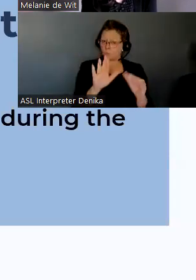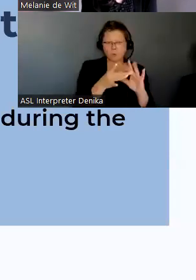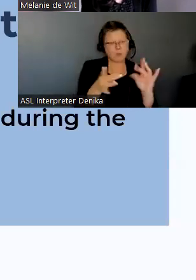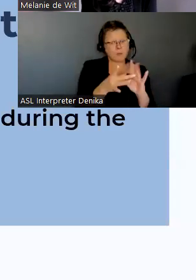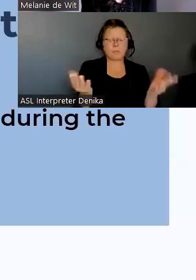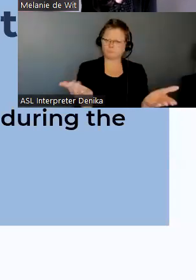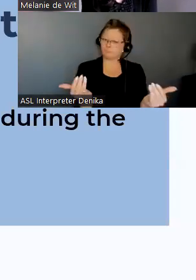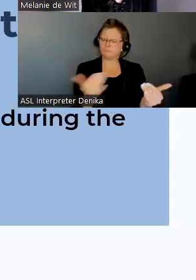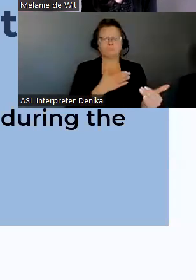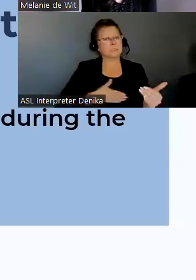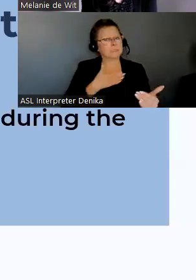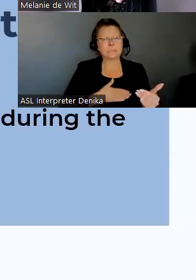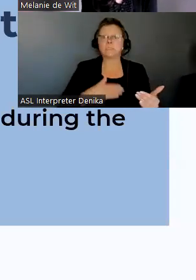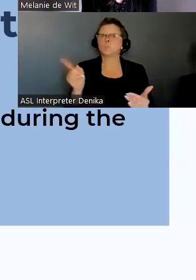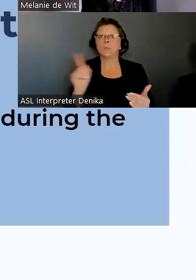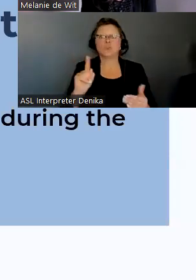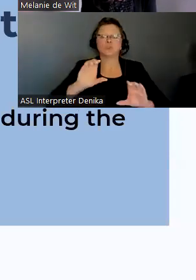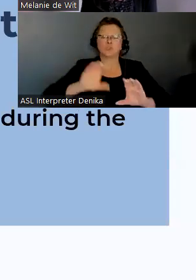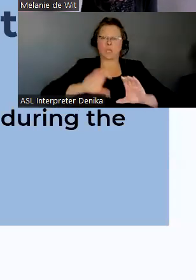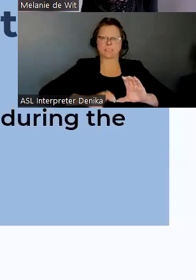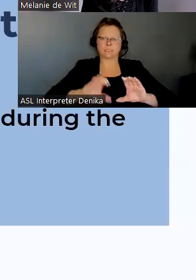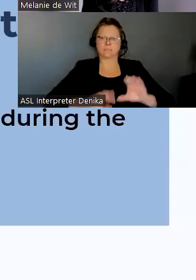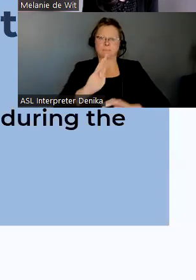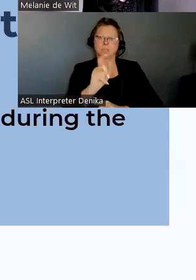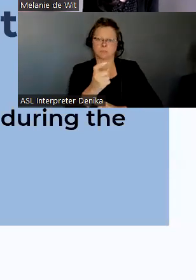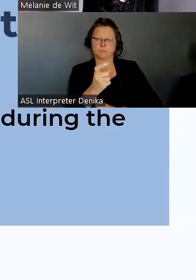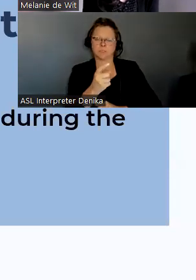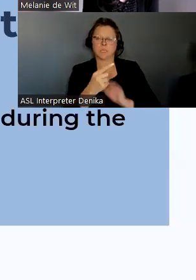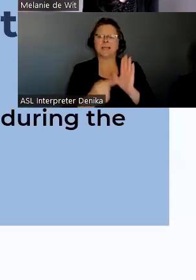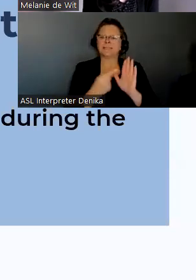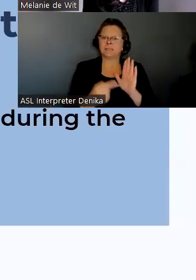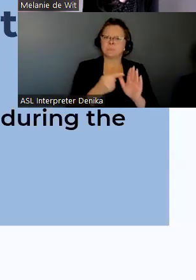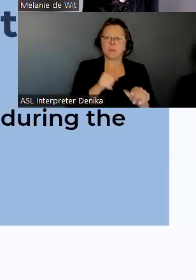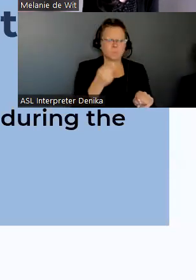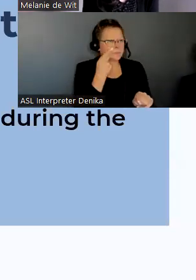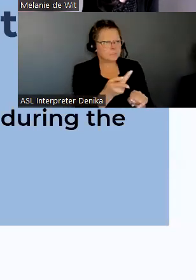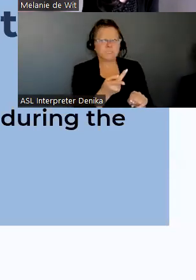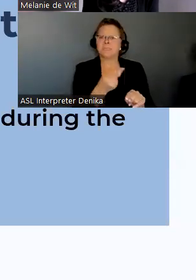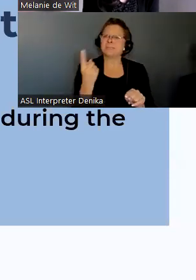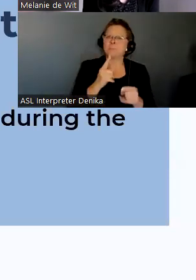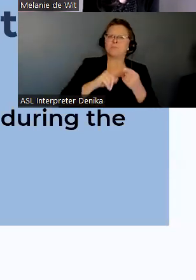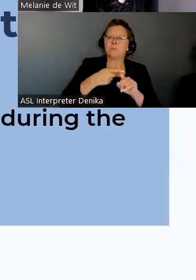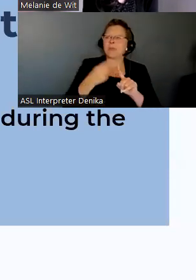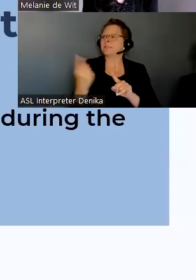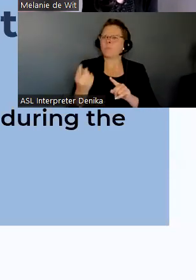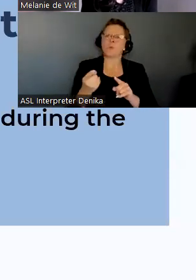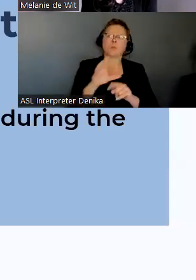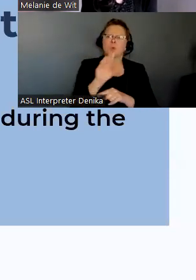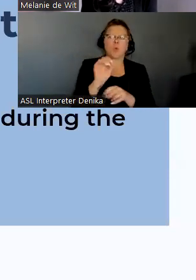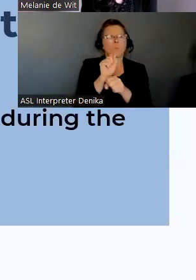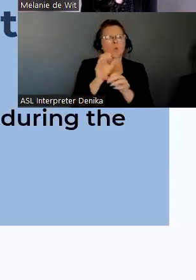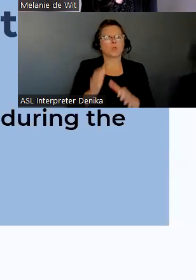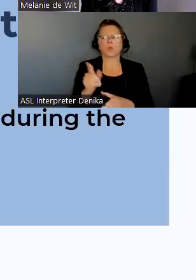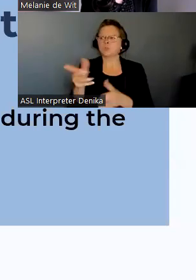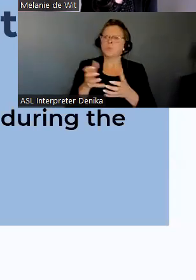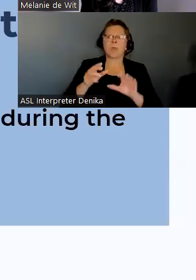in the chat box. Sometimes we see colleagues that you might want to communicate with, or post a comment based on what the